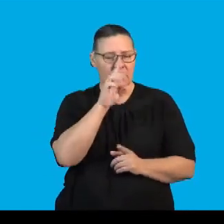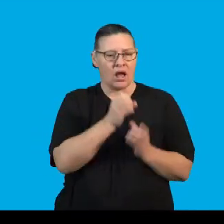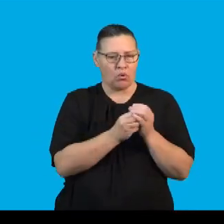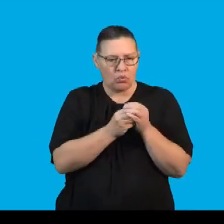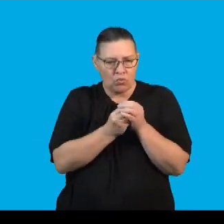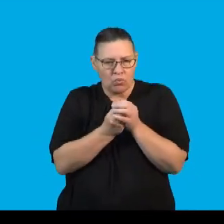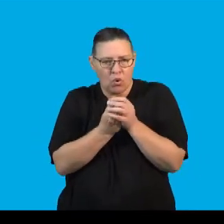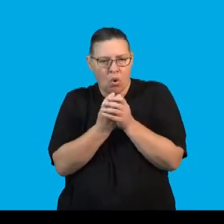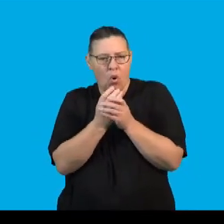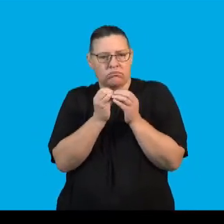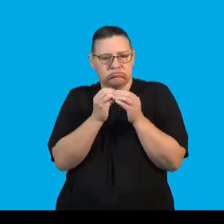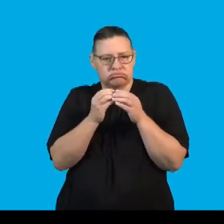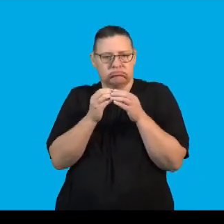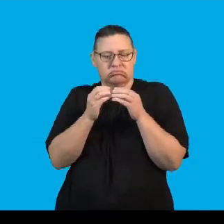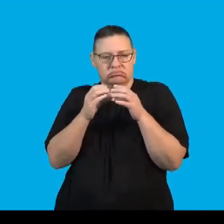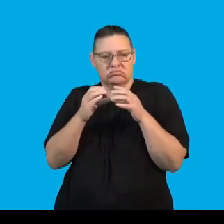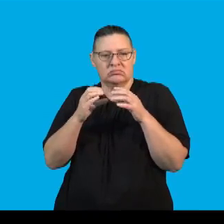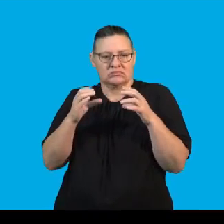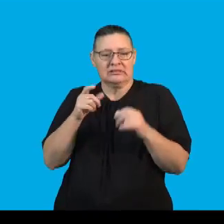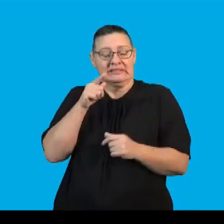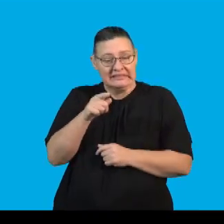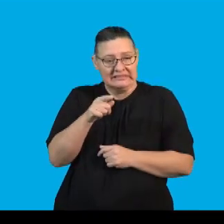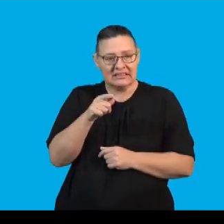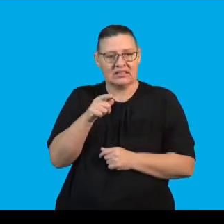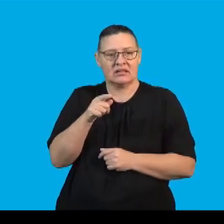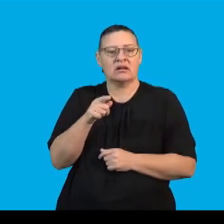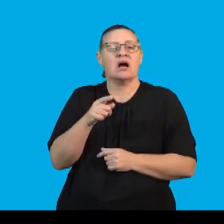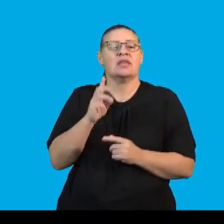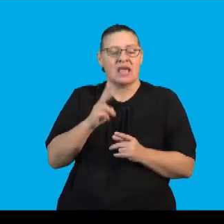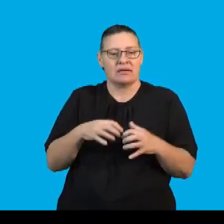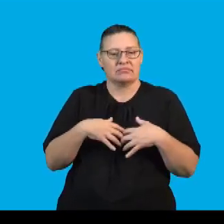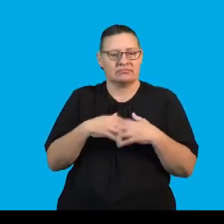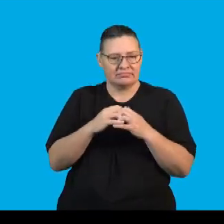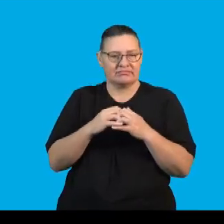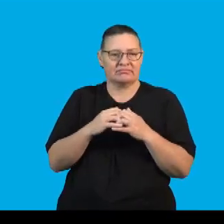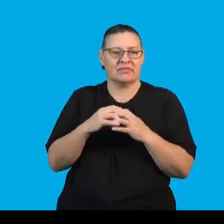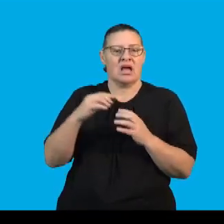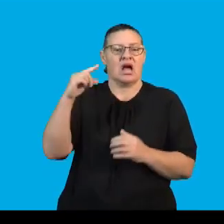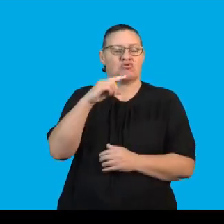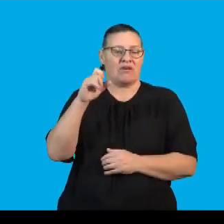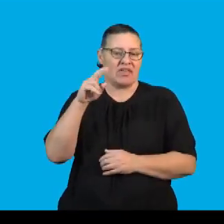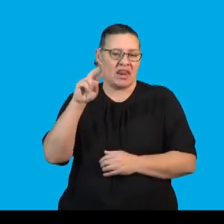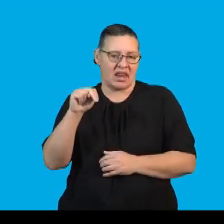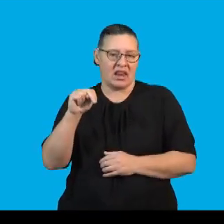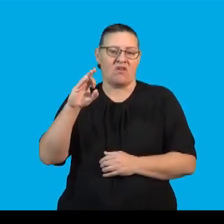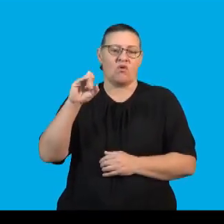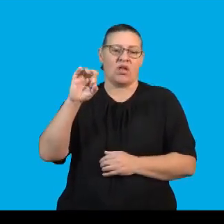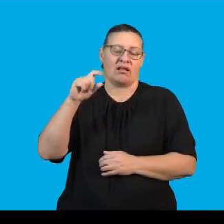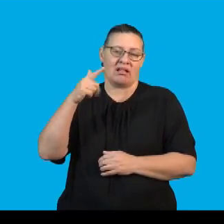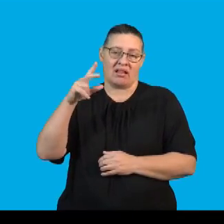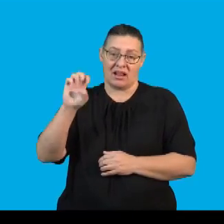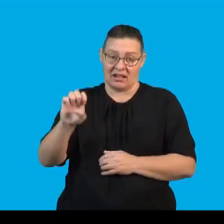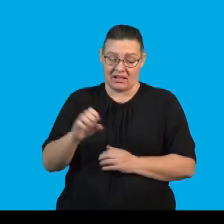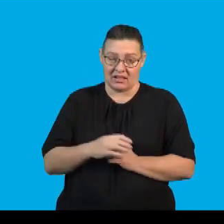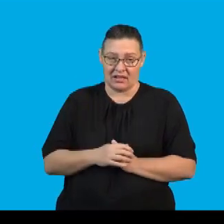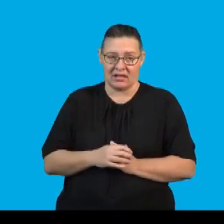growth of the follicle. And as it grows, this follicle here forms the Graafian follicle that I spoke about earlier